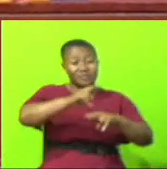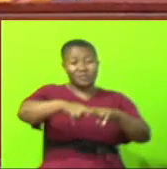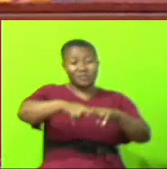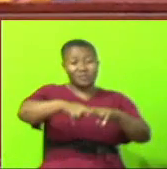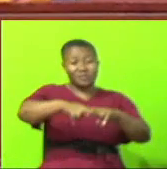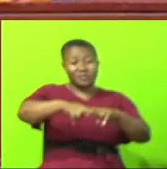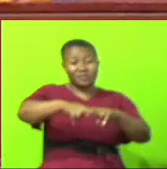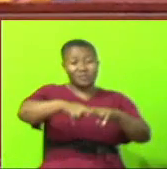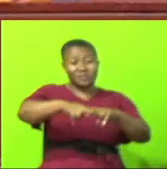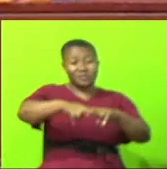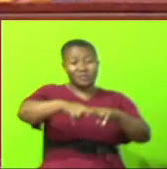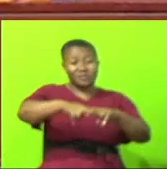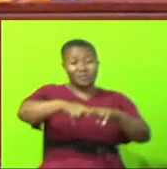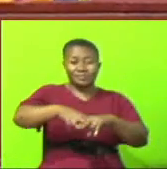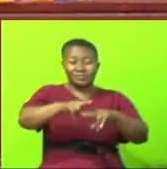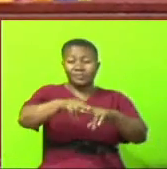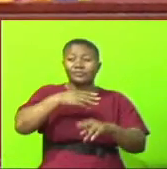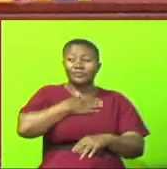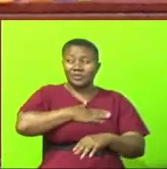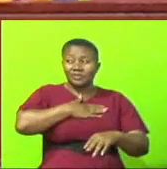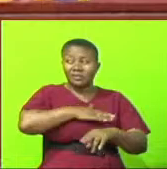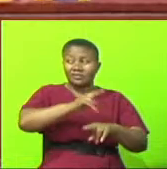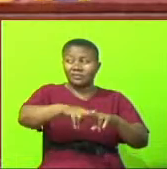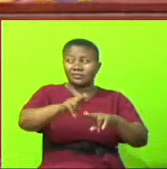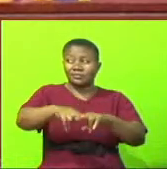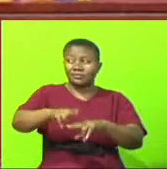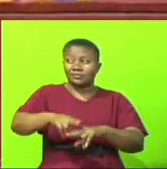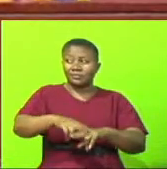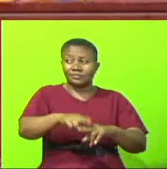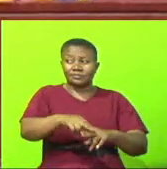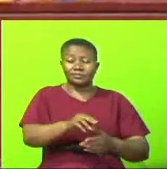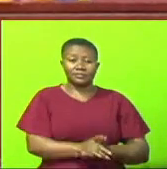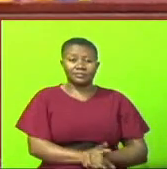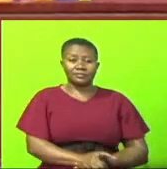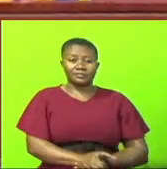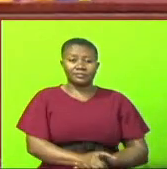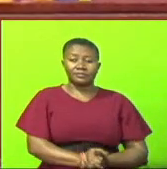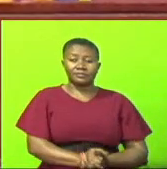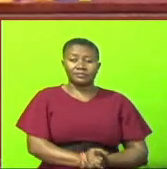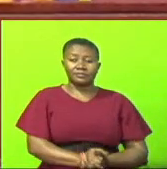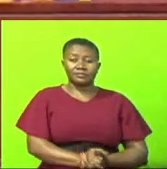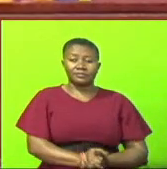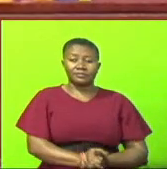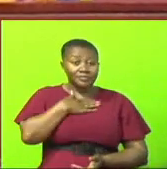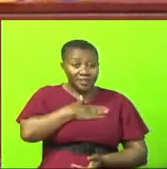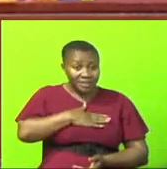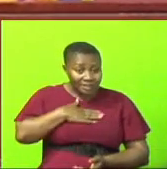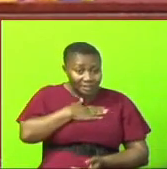Resume your seats. Please.